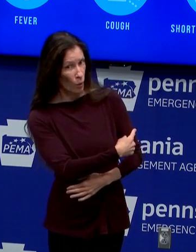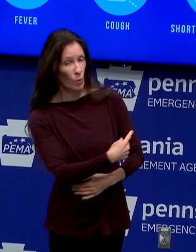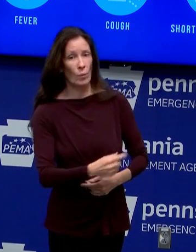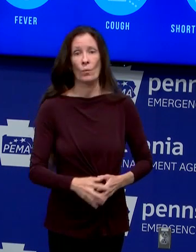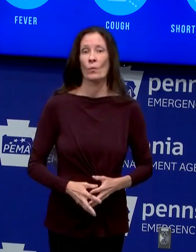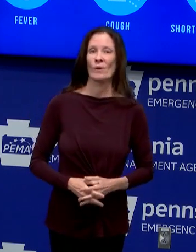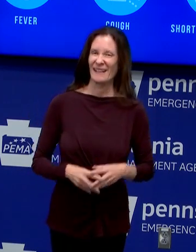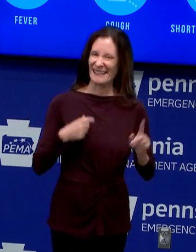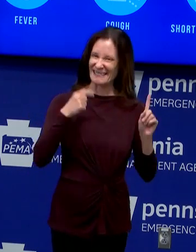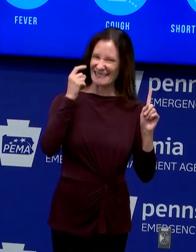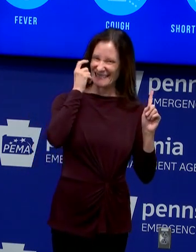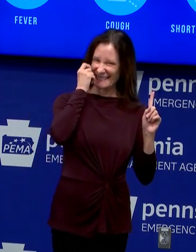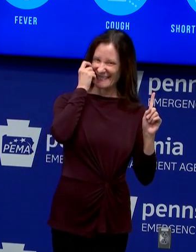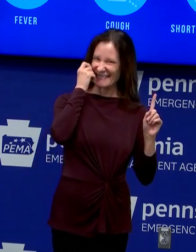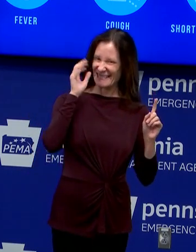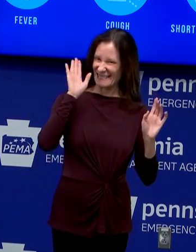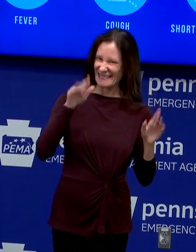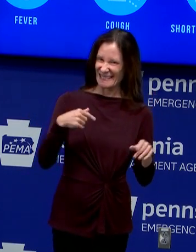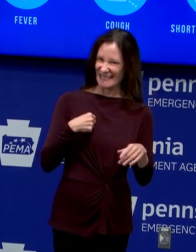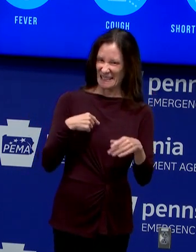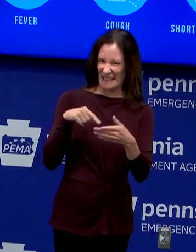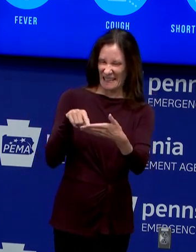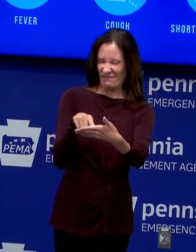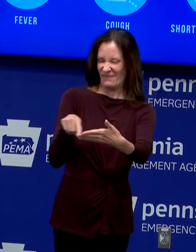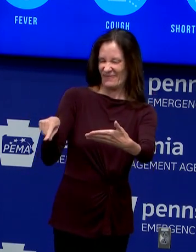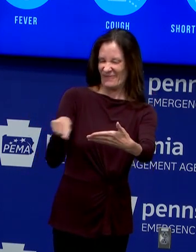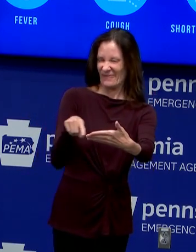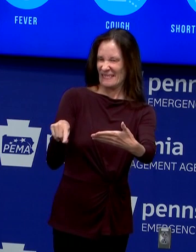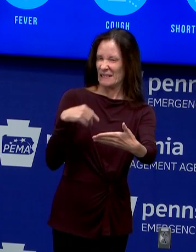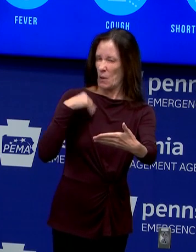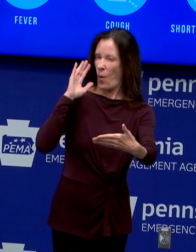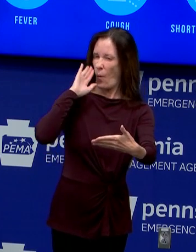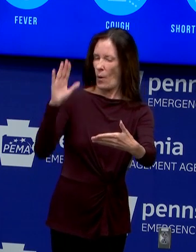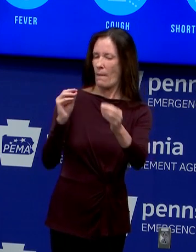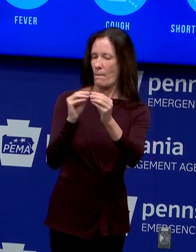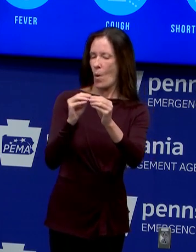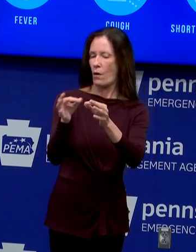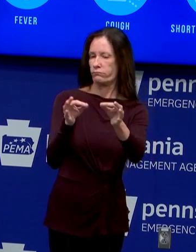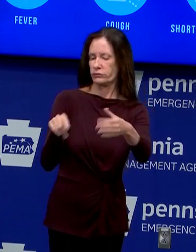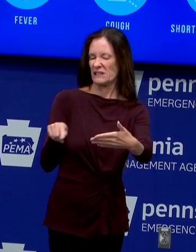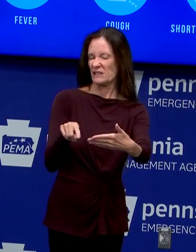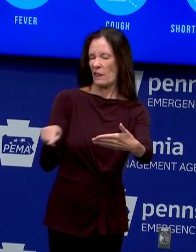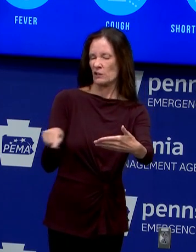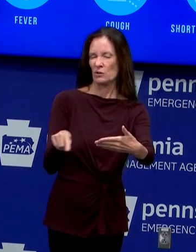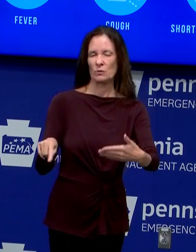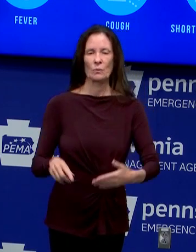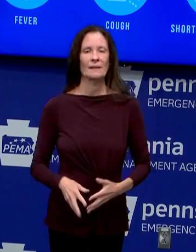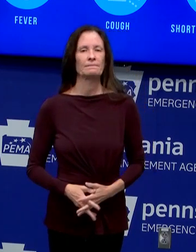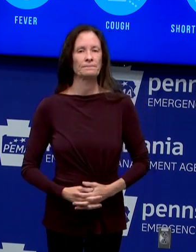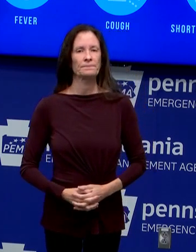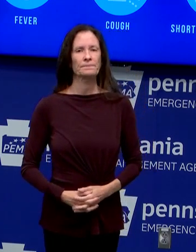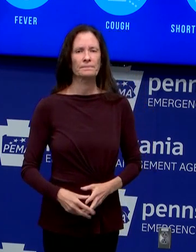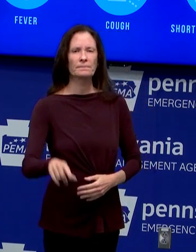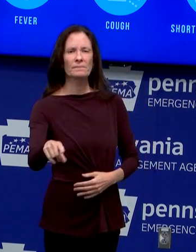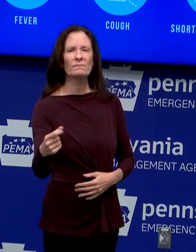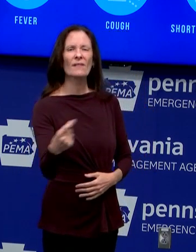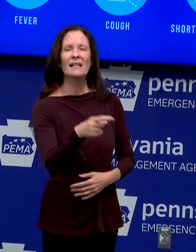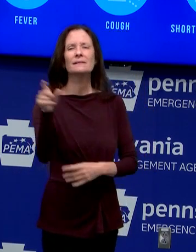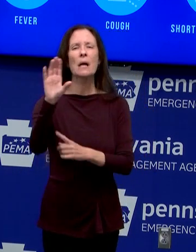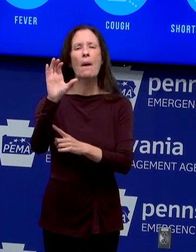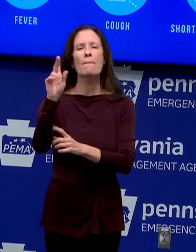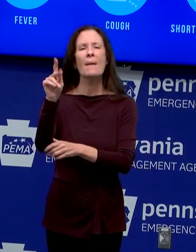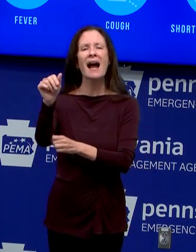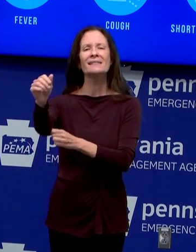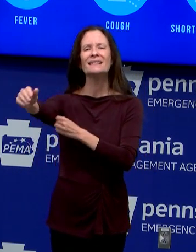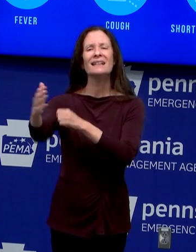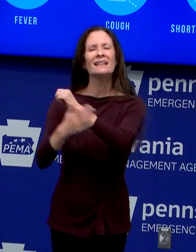information by the end of the week. From the Bucks County Courier-Times, What did Bucks County officials say to you on Saturday during